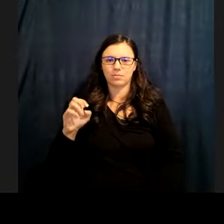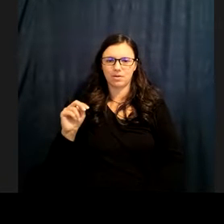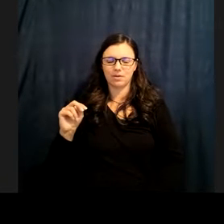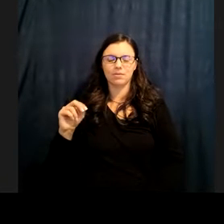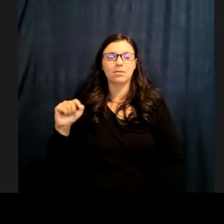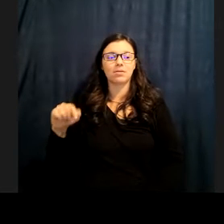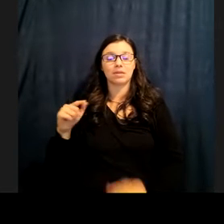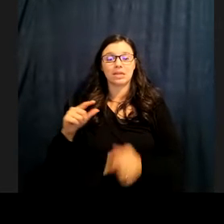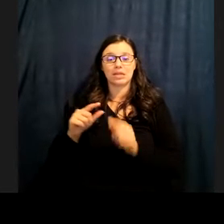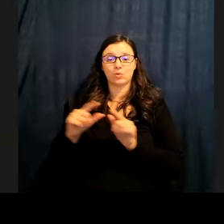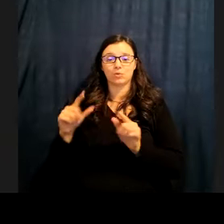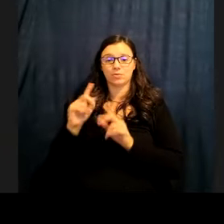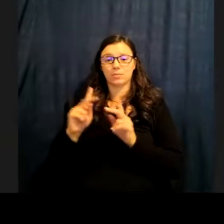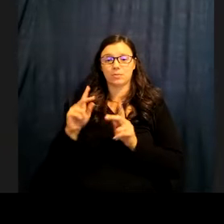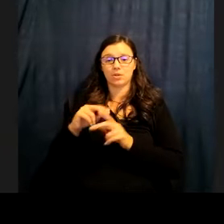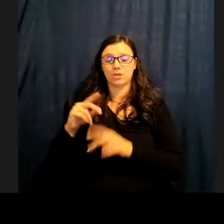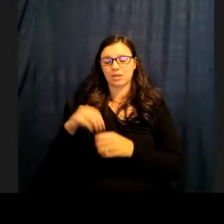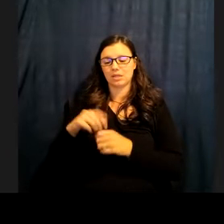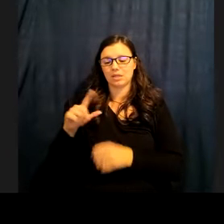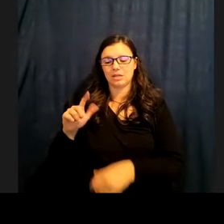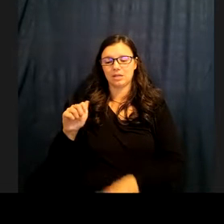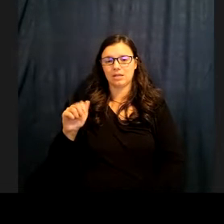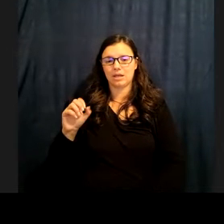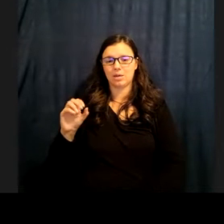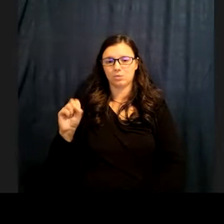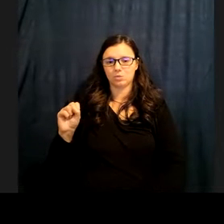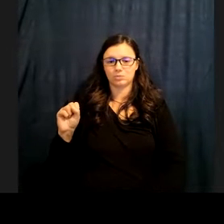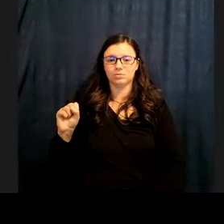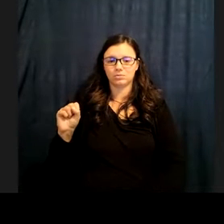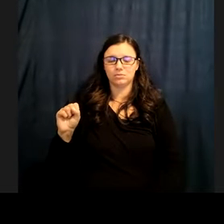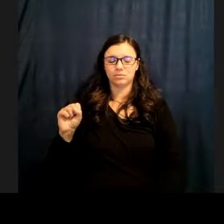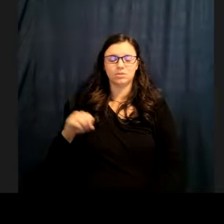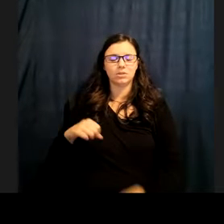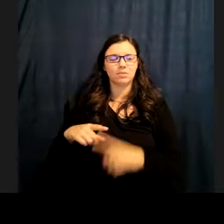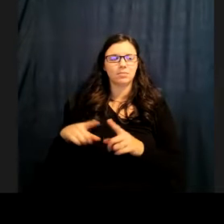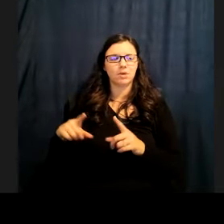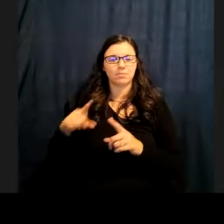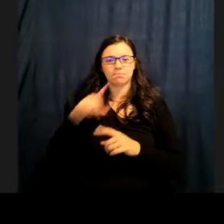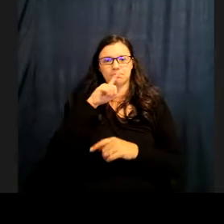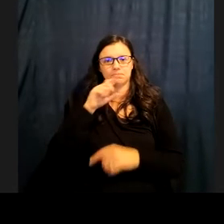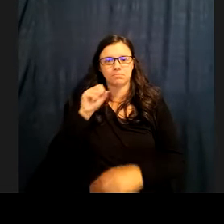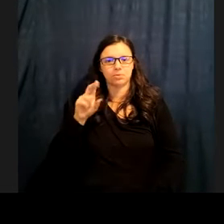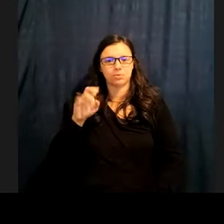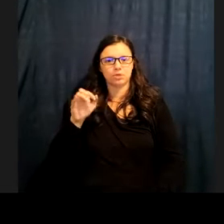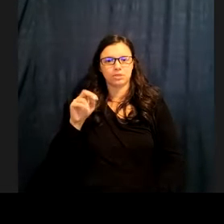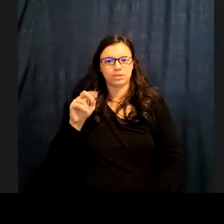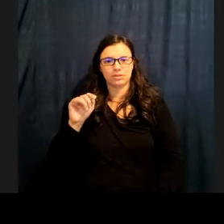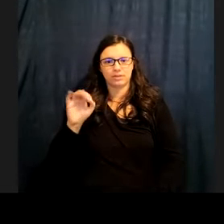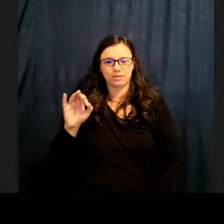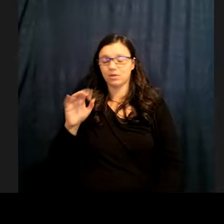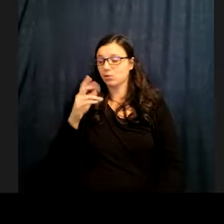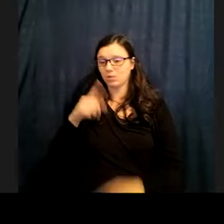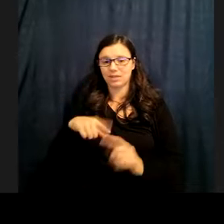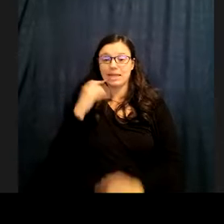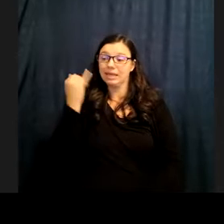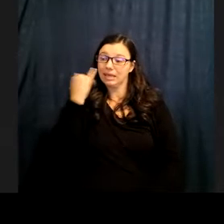of people in Laos, or I think in Laos, but it doesn't have any subjunctives. You can't say, if this happens,